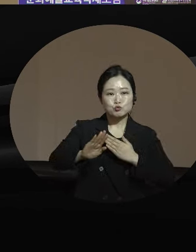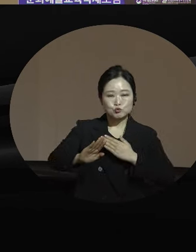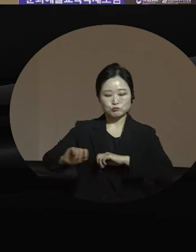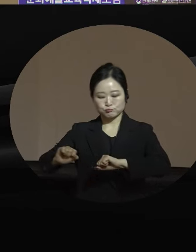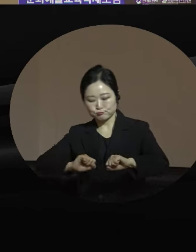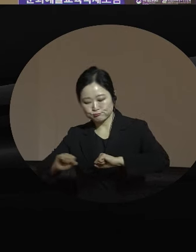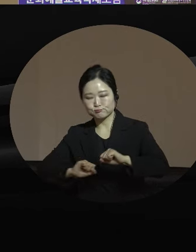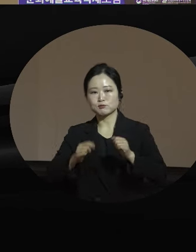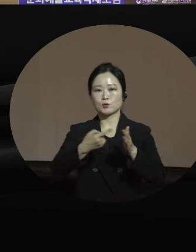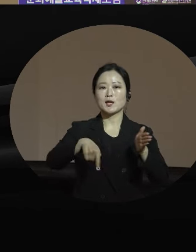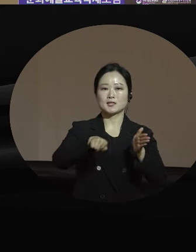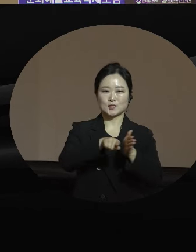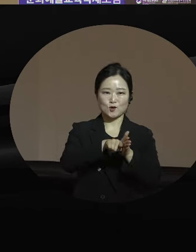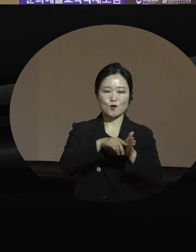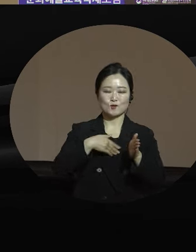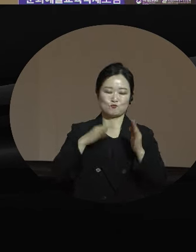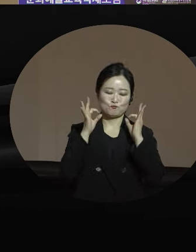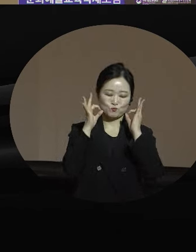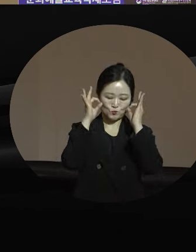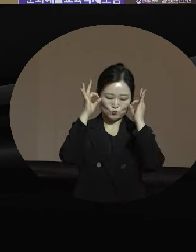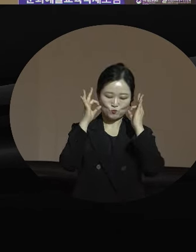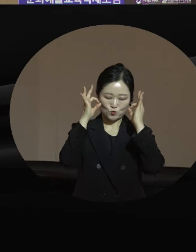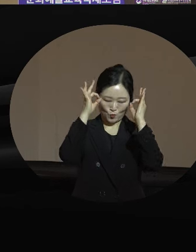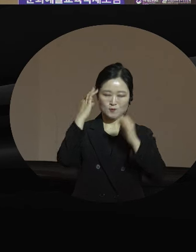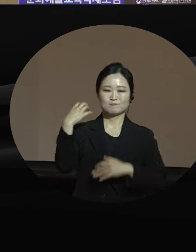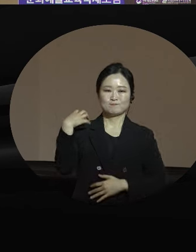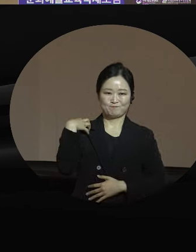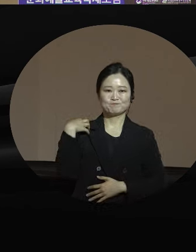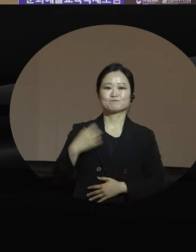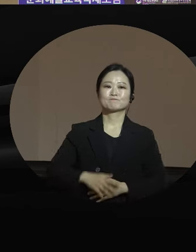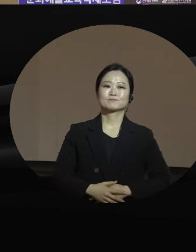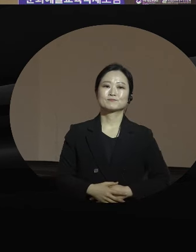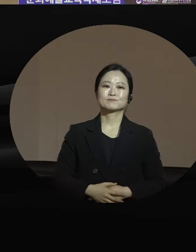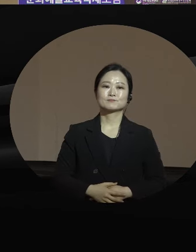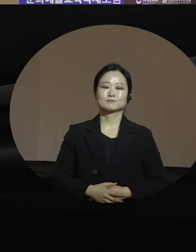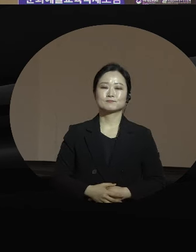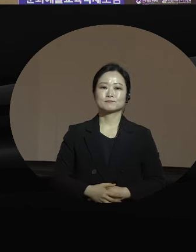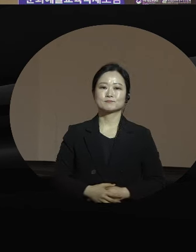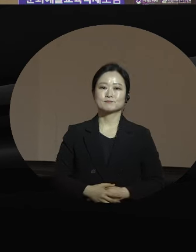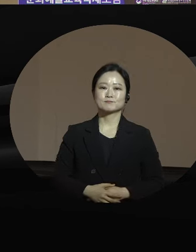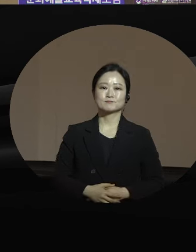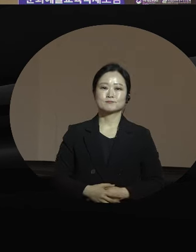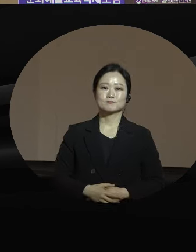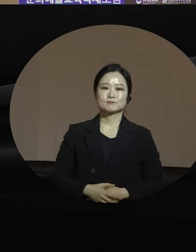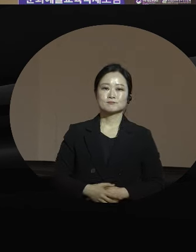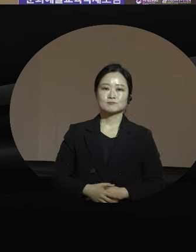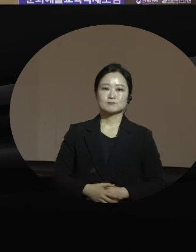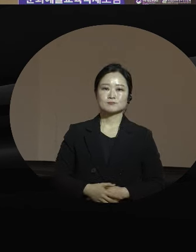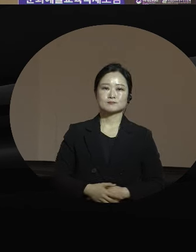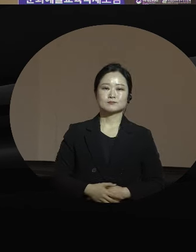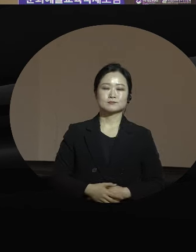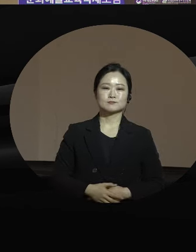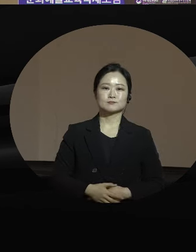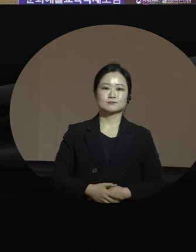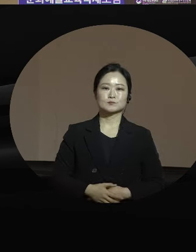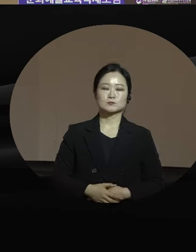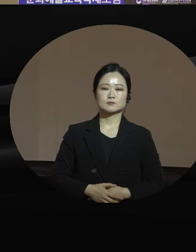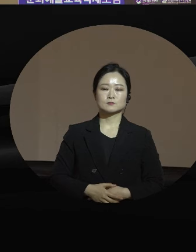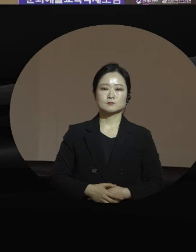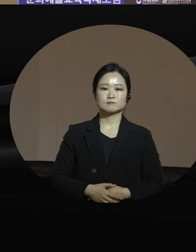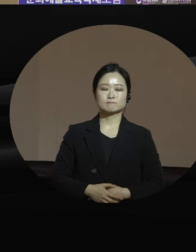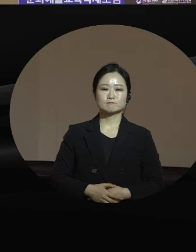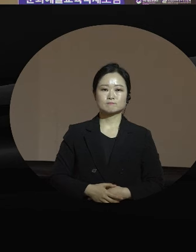the legal framework will be formed and the implementation will be enhanced. And the access